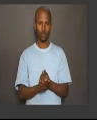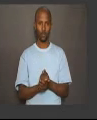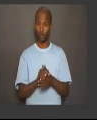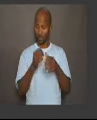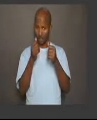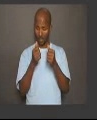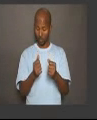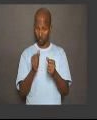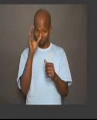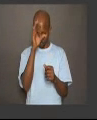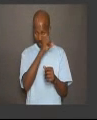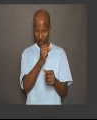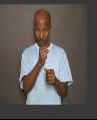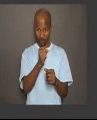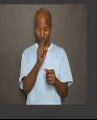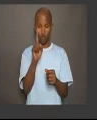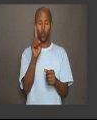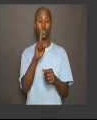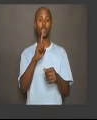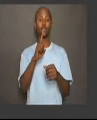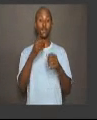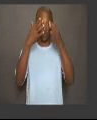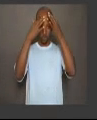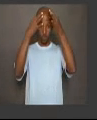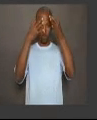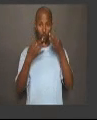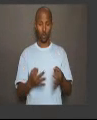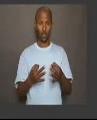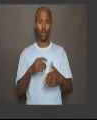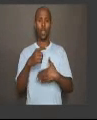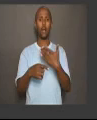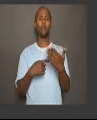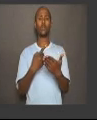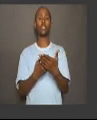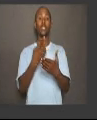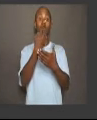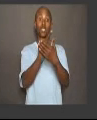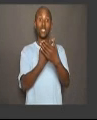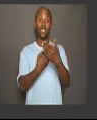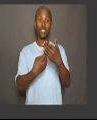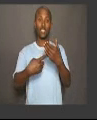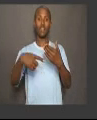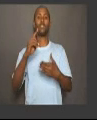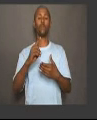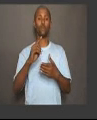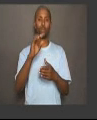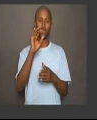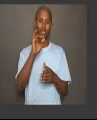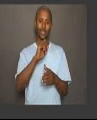Can you guess what we may conclude about the derivatives of such a